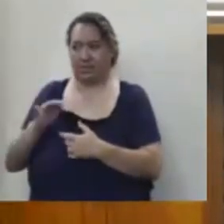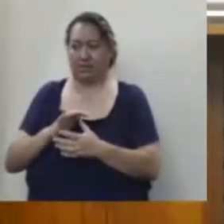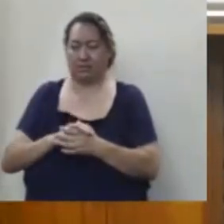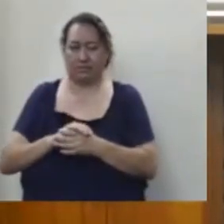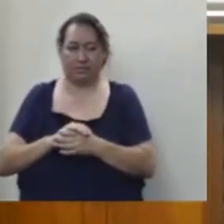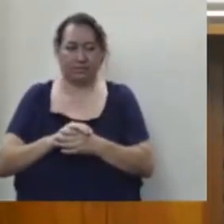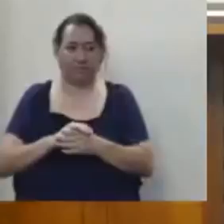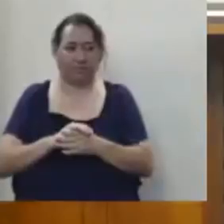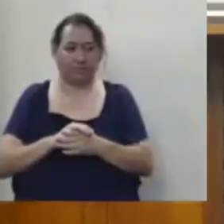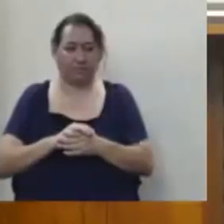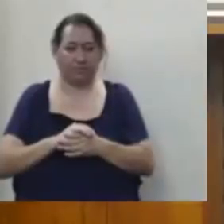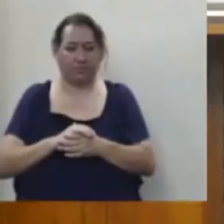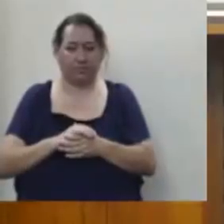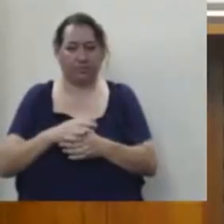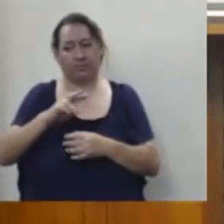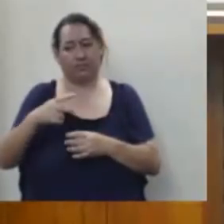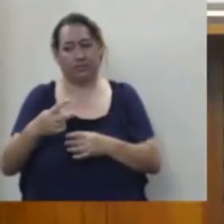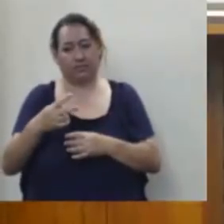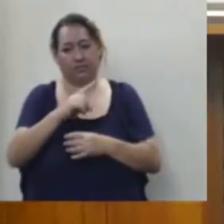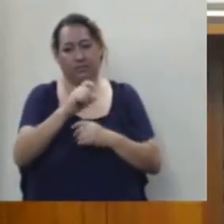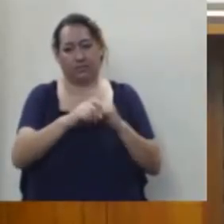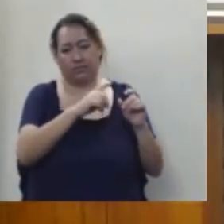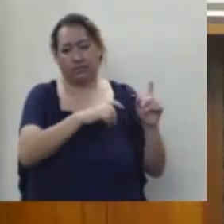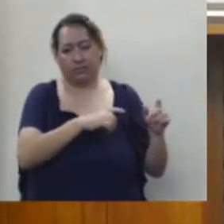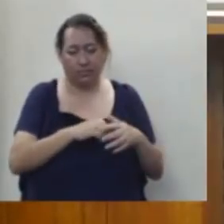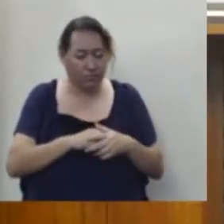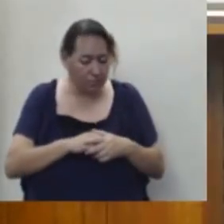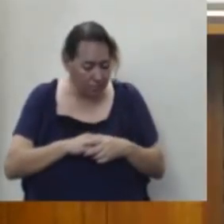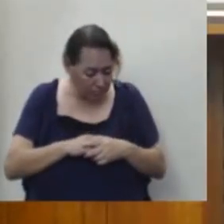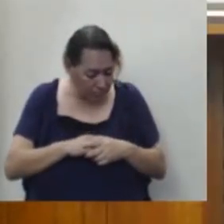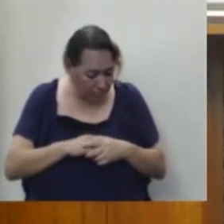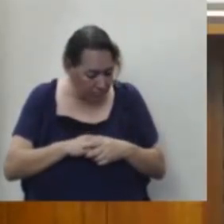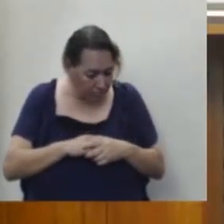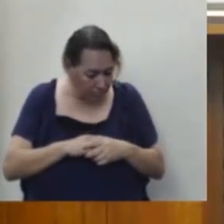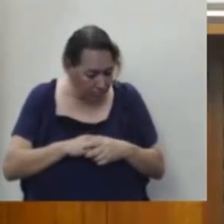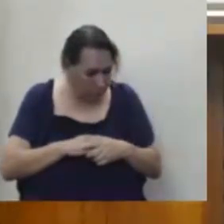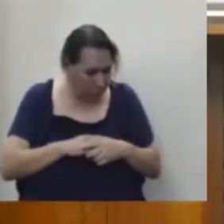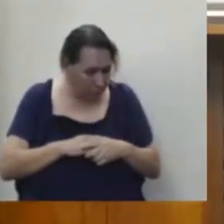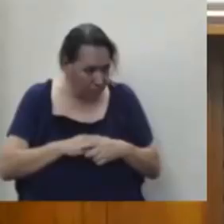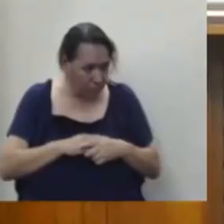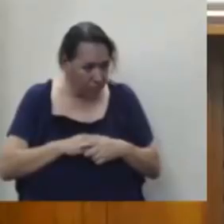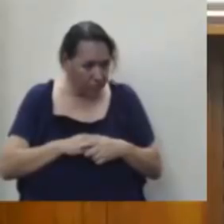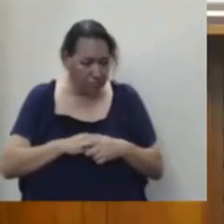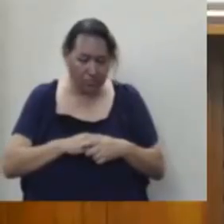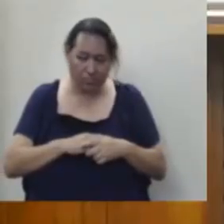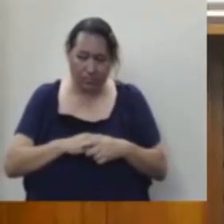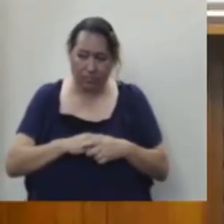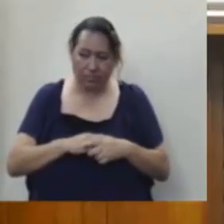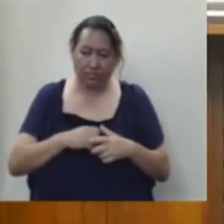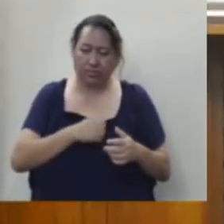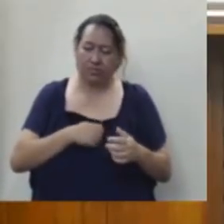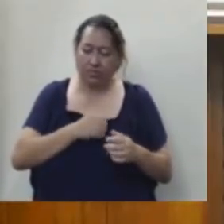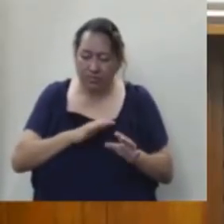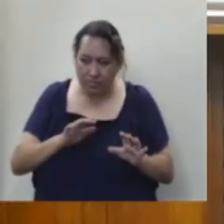Your next question, Jasmine? Yeah, you meant when you say quickly expedite that. Oh, sorry. Just turn up your